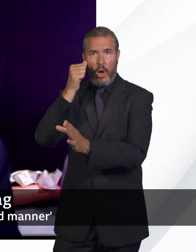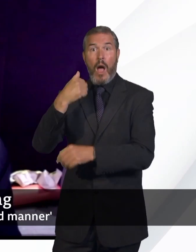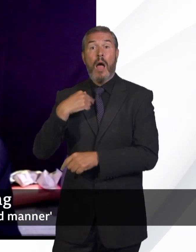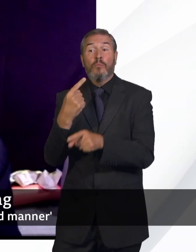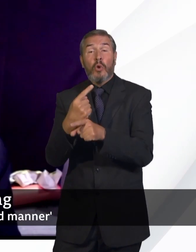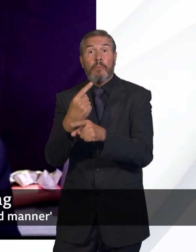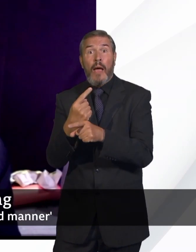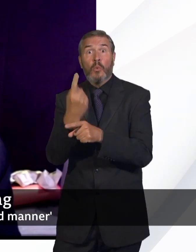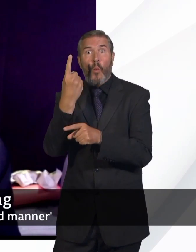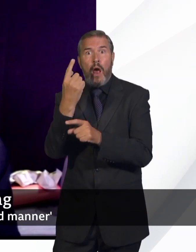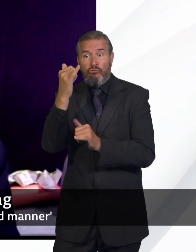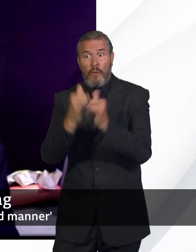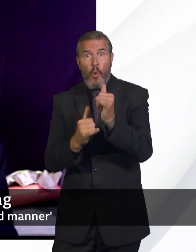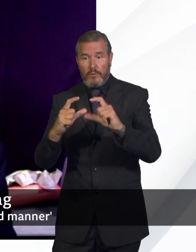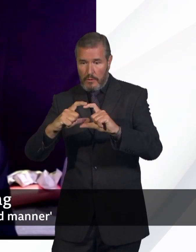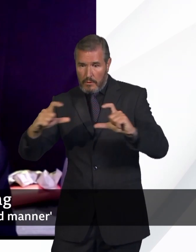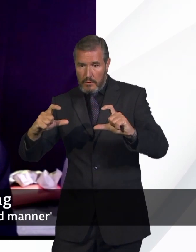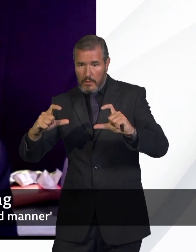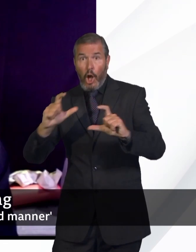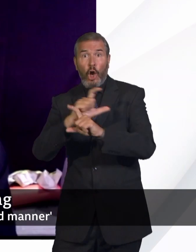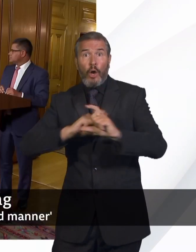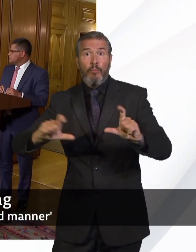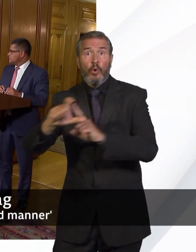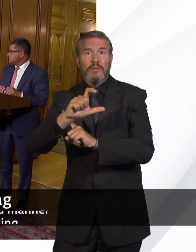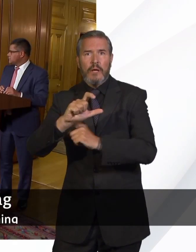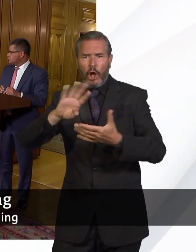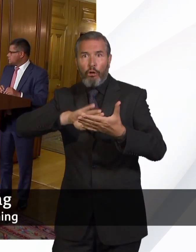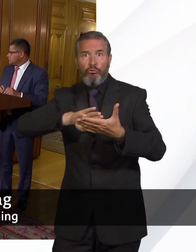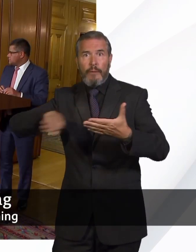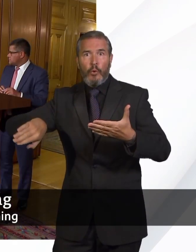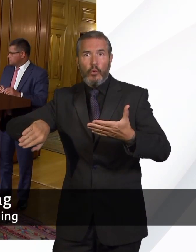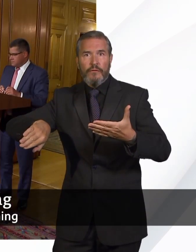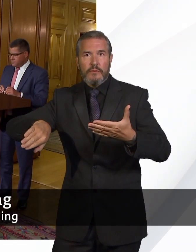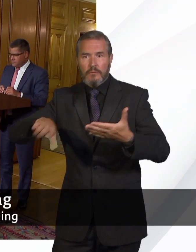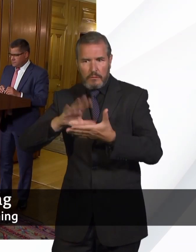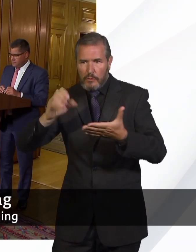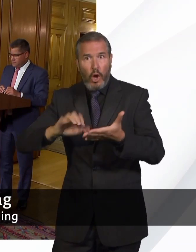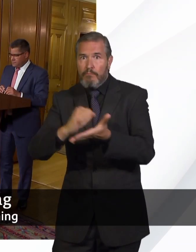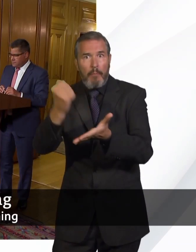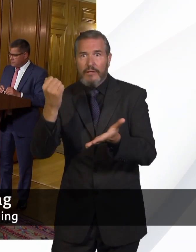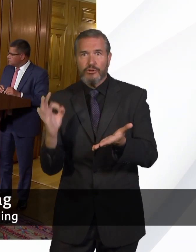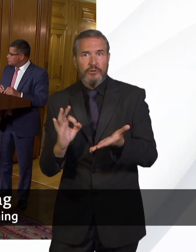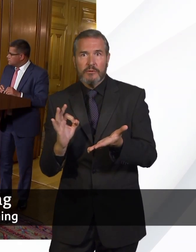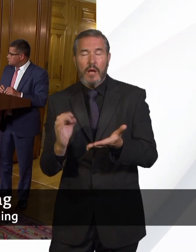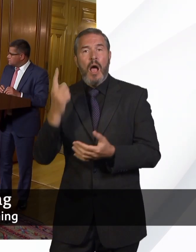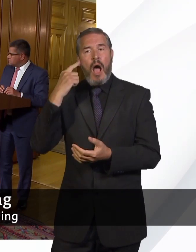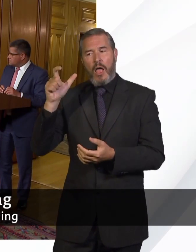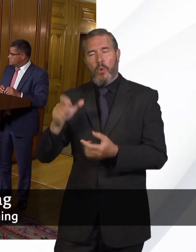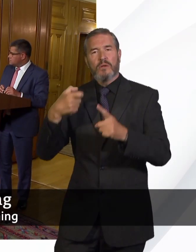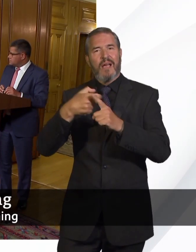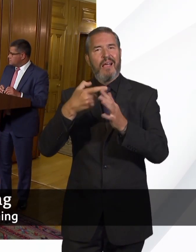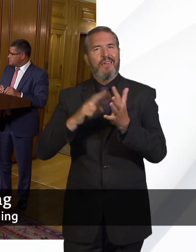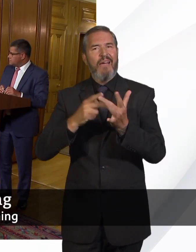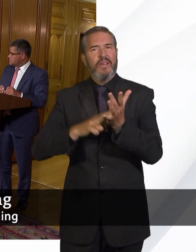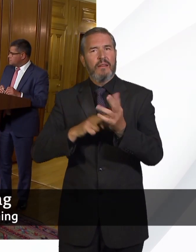specifically referring to was the community engagement part of this, which was, we were led to believe, led by Professor Kevin Fenton.